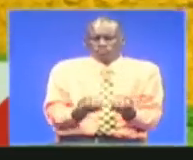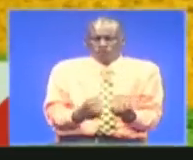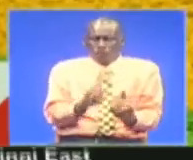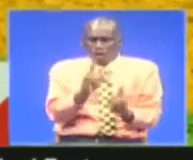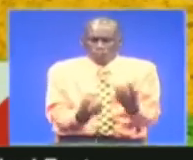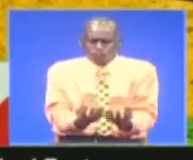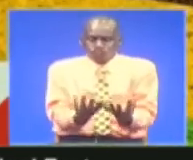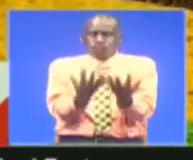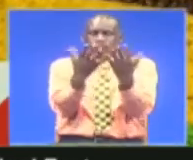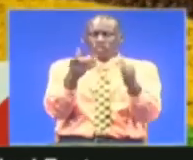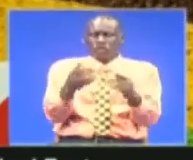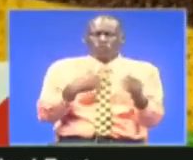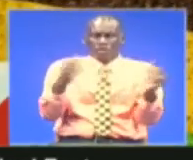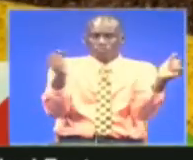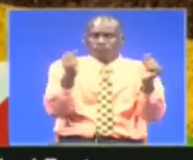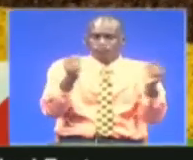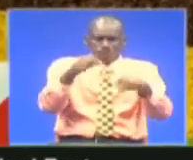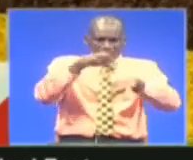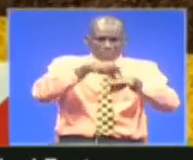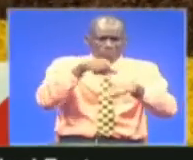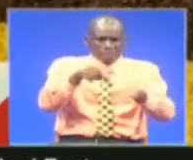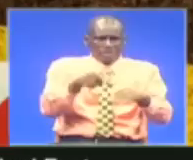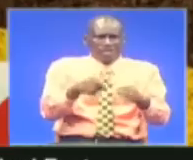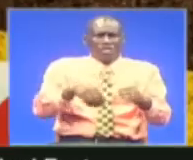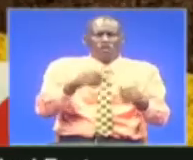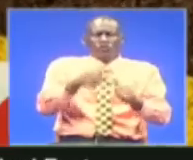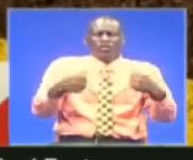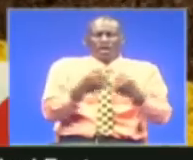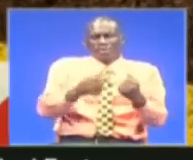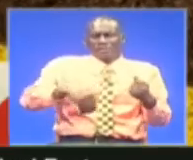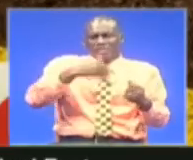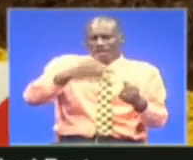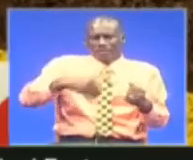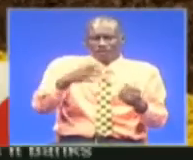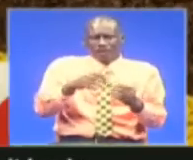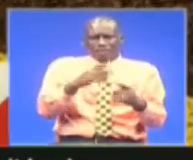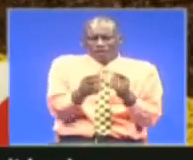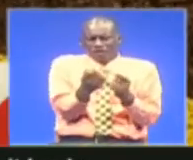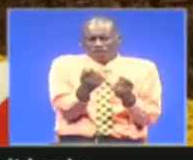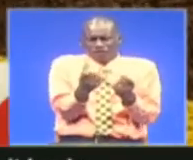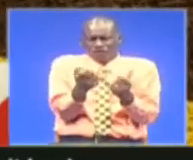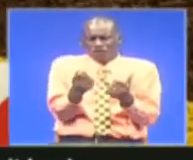like tremors and earthquakes that are happening almost on a day-to-day basis, though they are too feeble to be felt